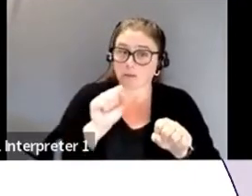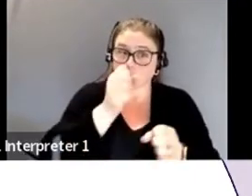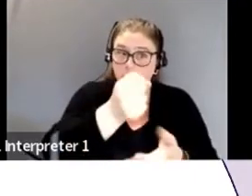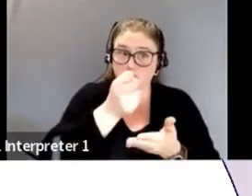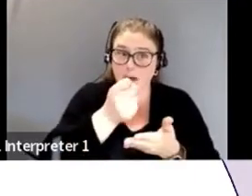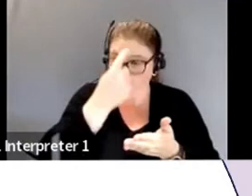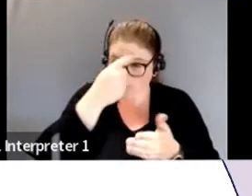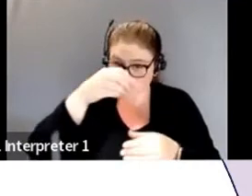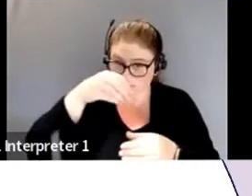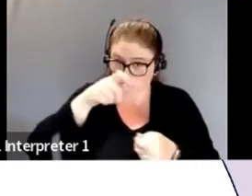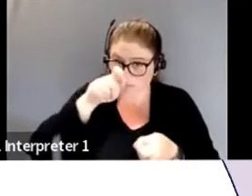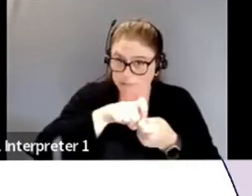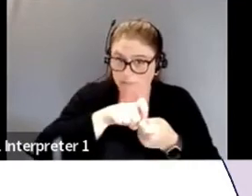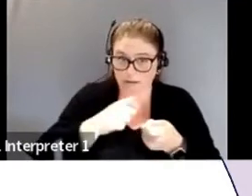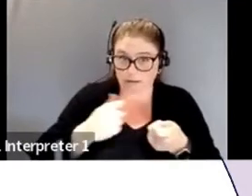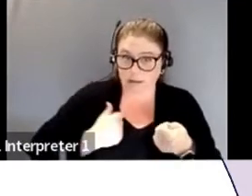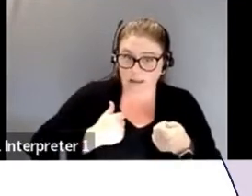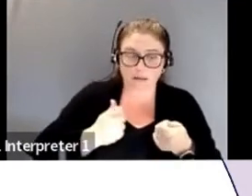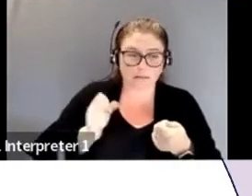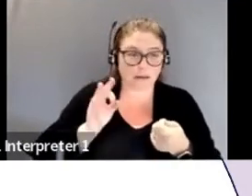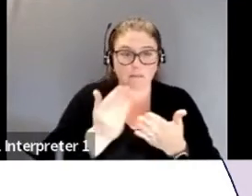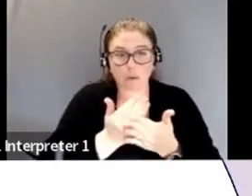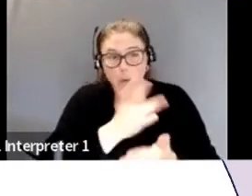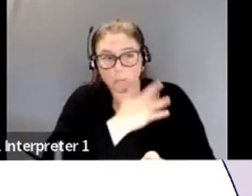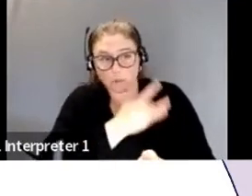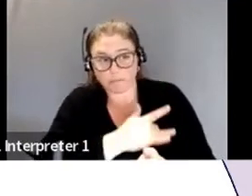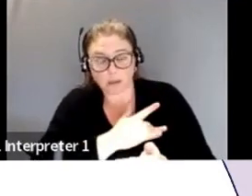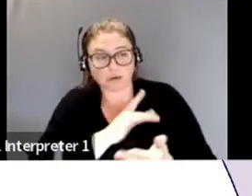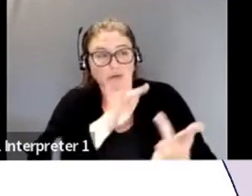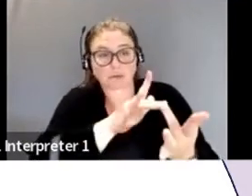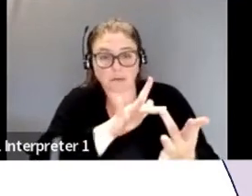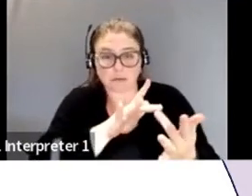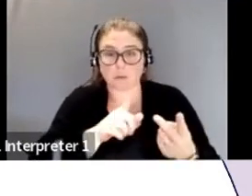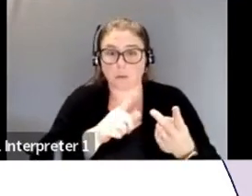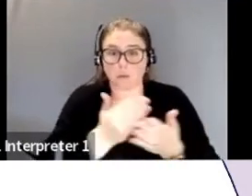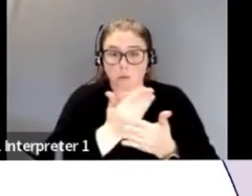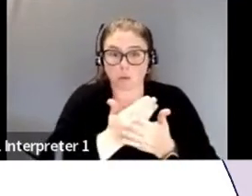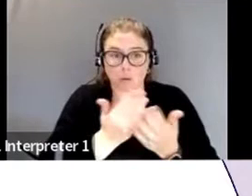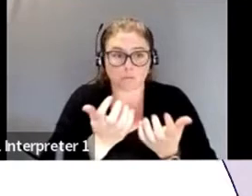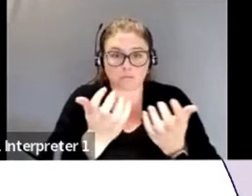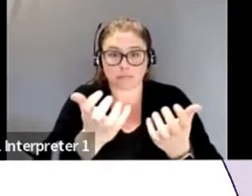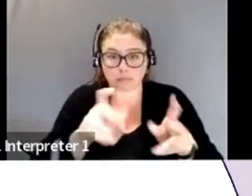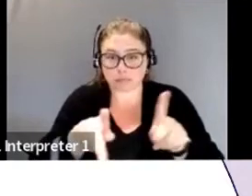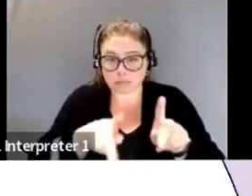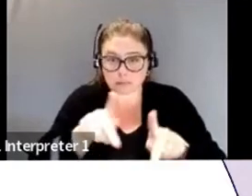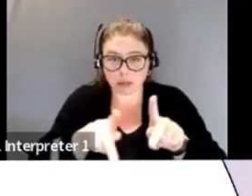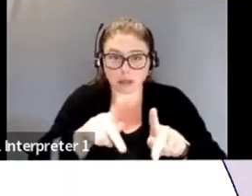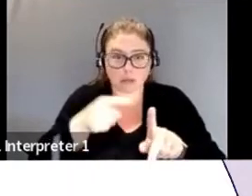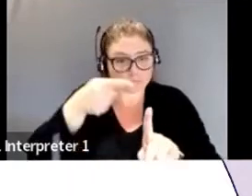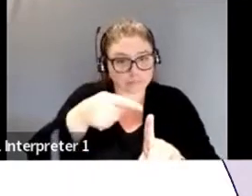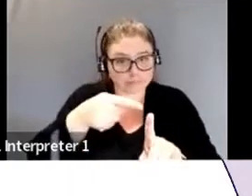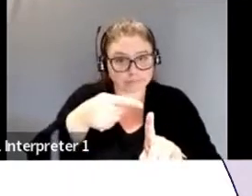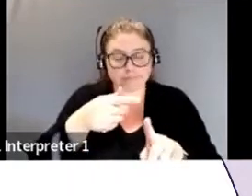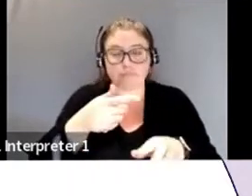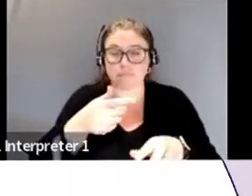going to just a new provincial market or a new demographic market. So yes, there are definitely a lot of grants available